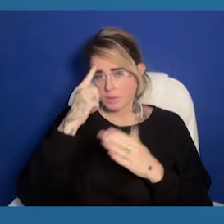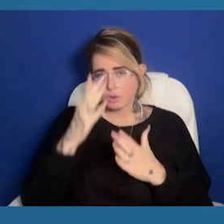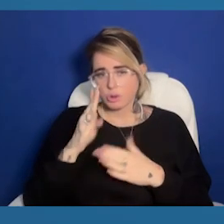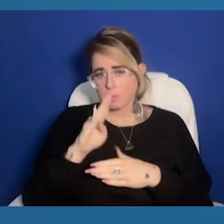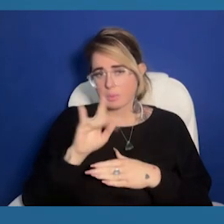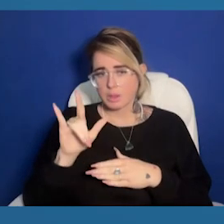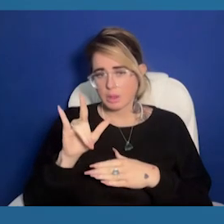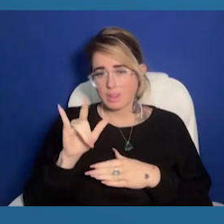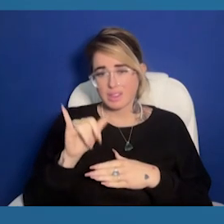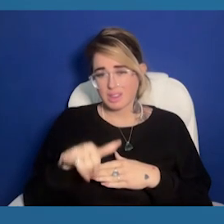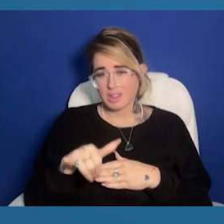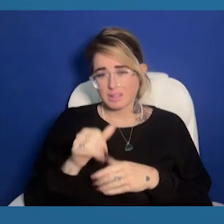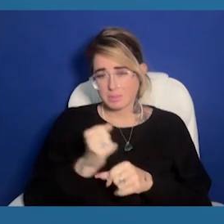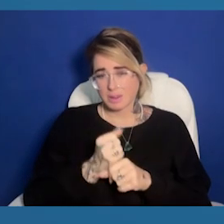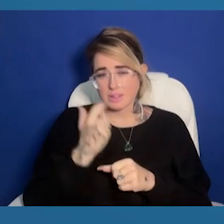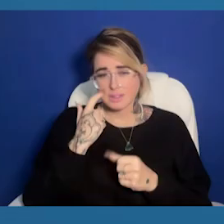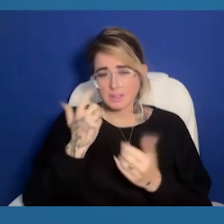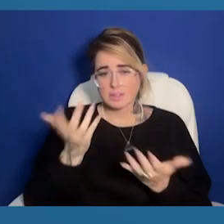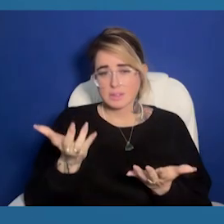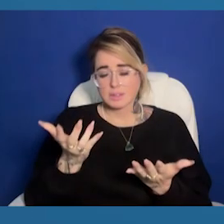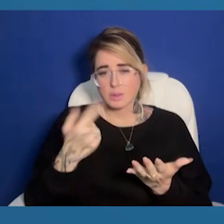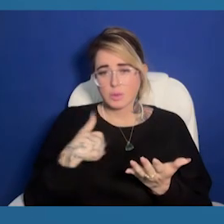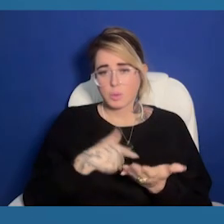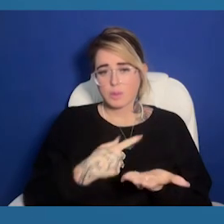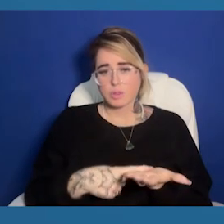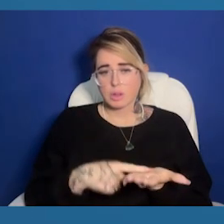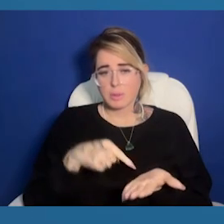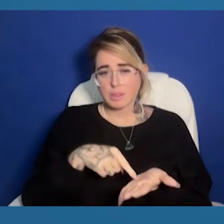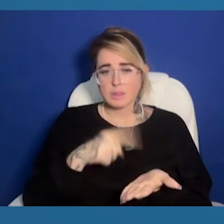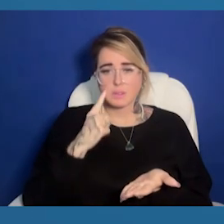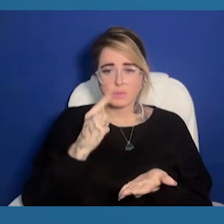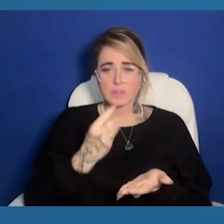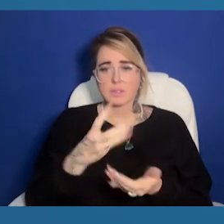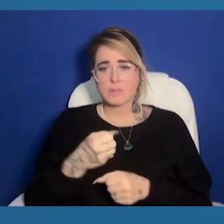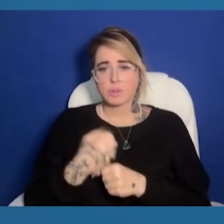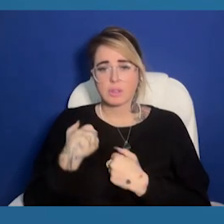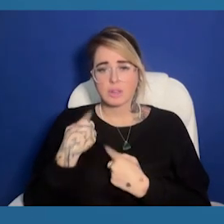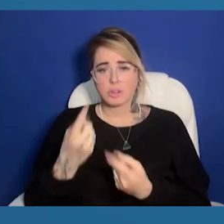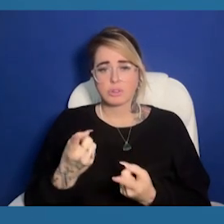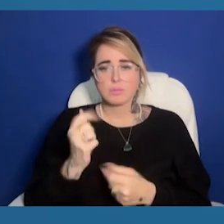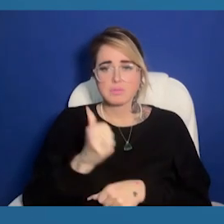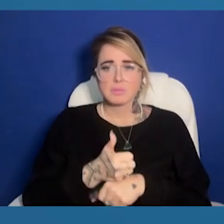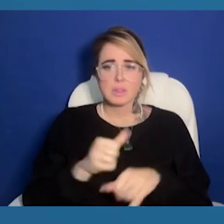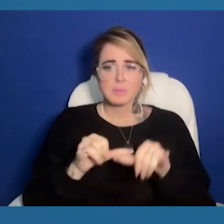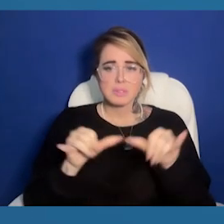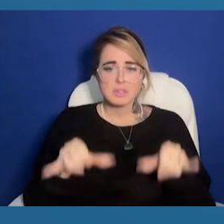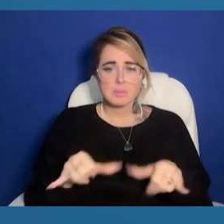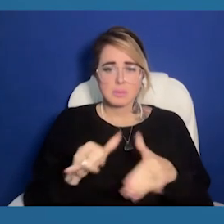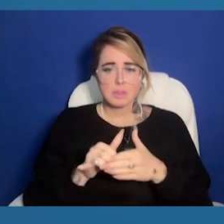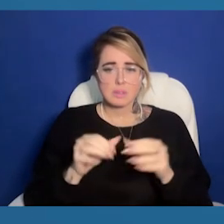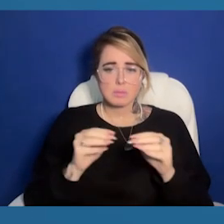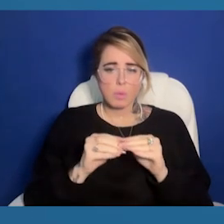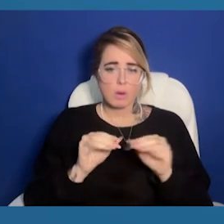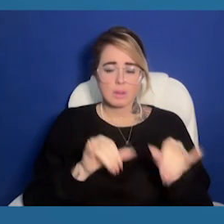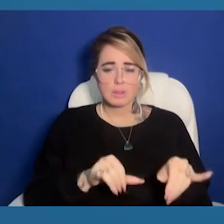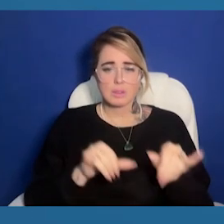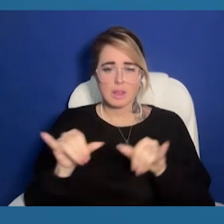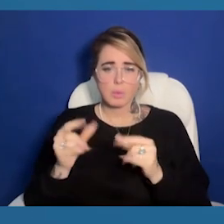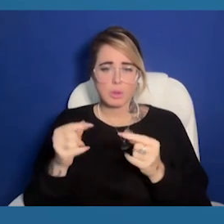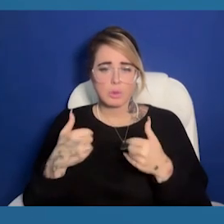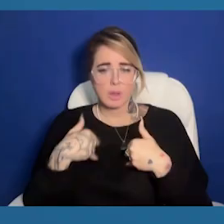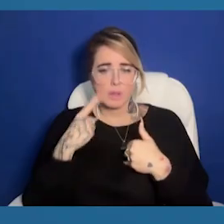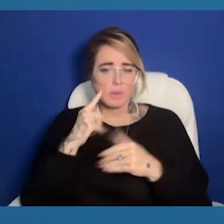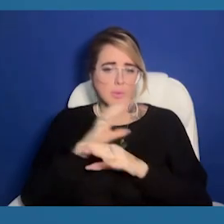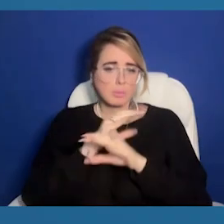that makes sense. We've talked about it for a number of years, and setting up a system that is more analogous to what you have for the president and the